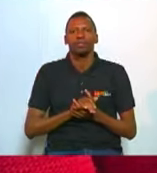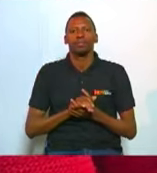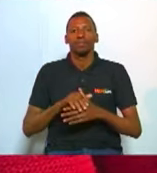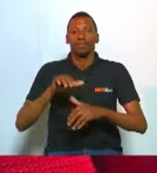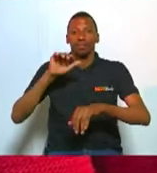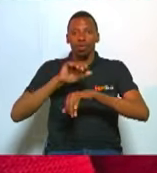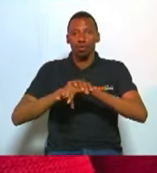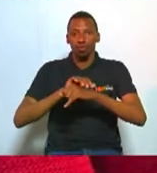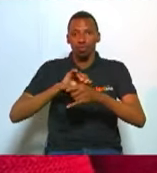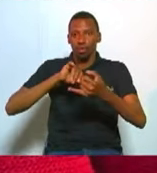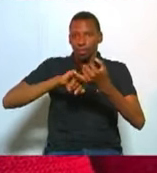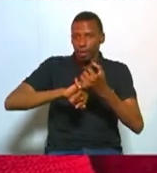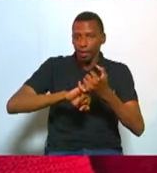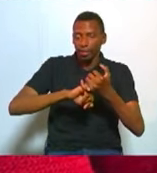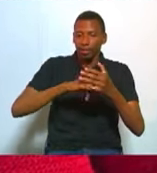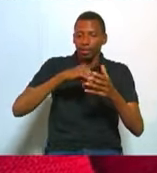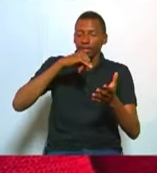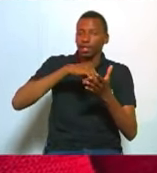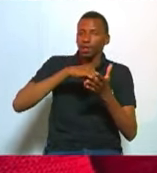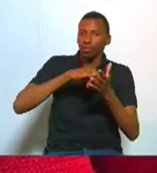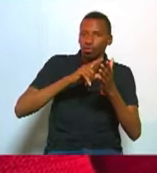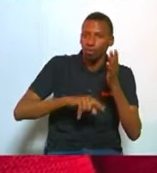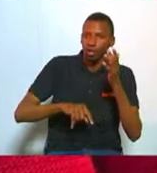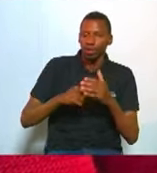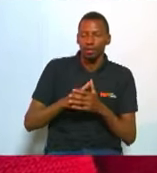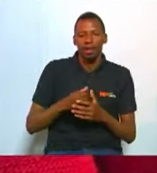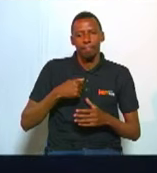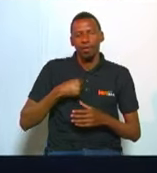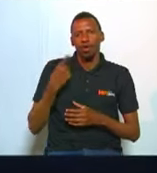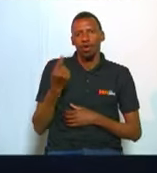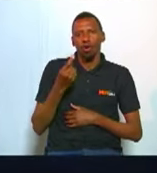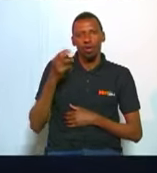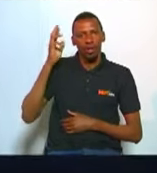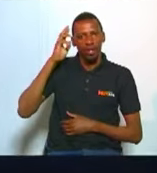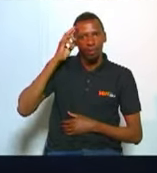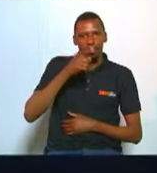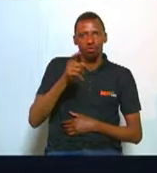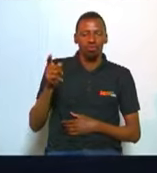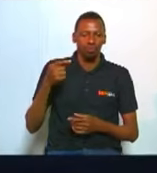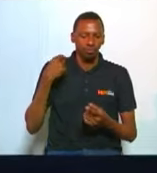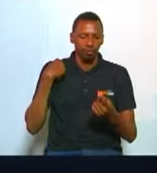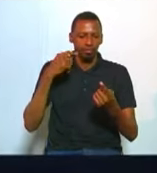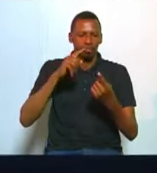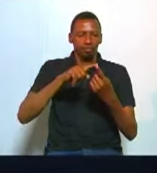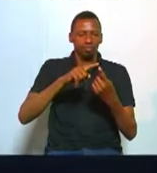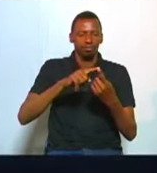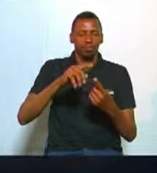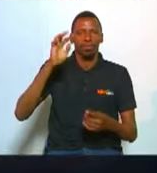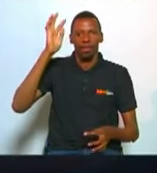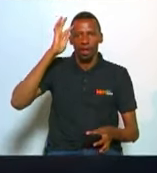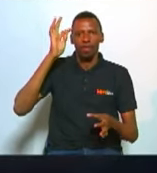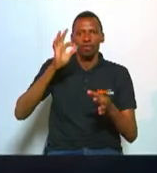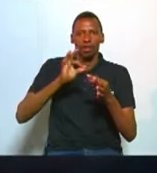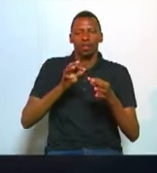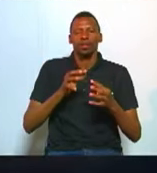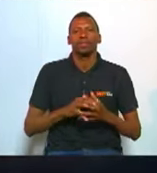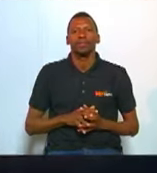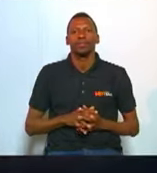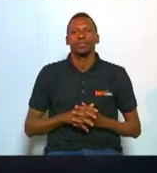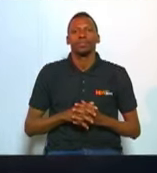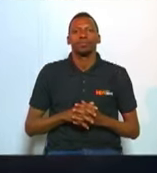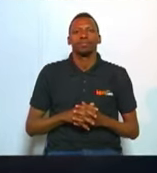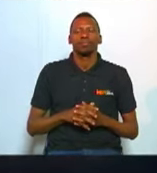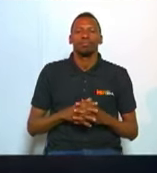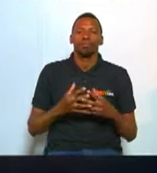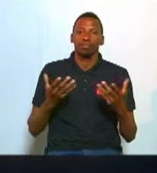will include the following. Just giving you a reminder. Number one, faith. Faith. I say to